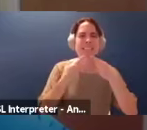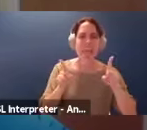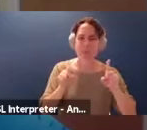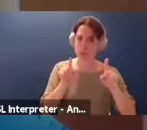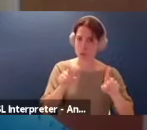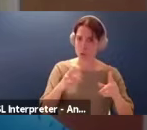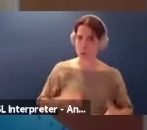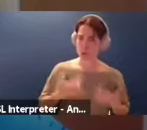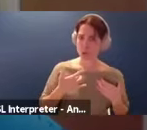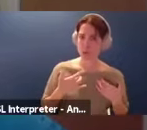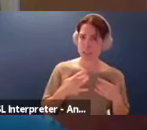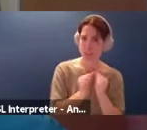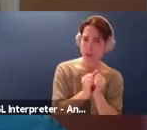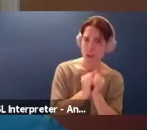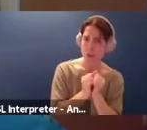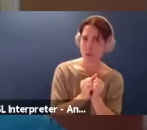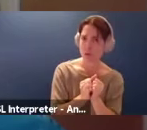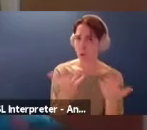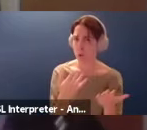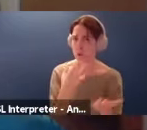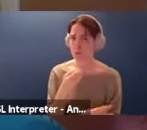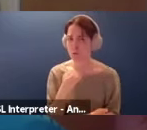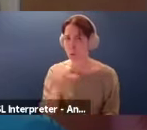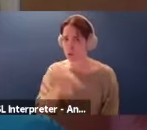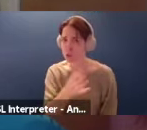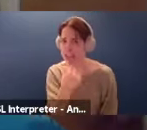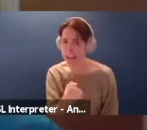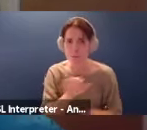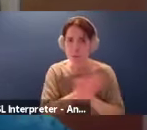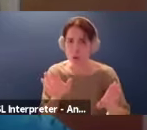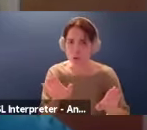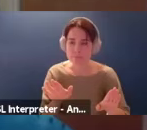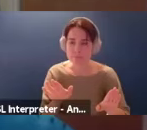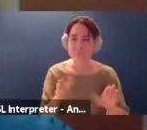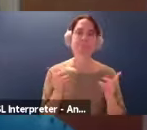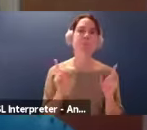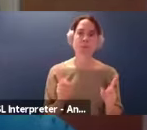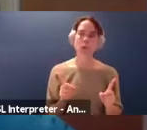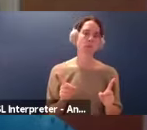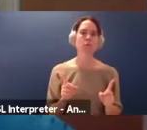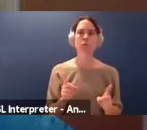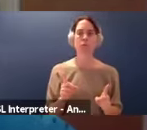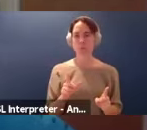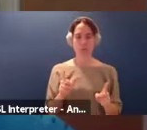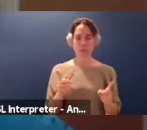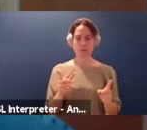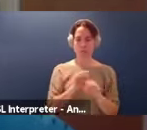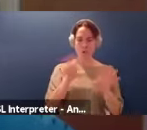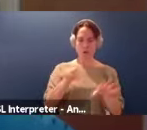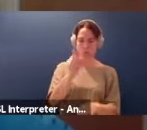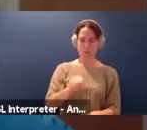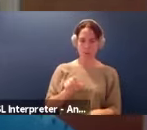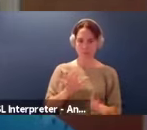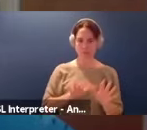resources are helpful so that's the question do you think that this kind whoops it's gone now um